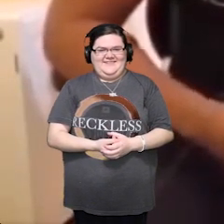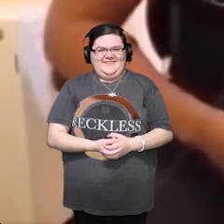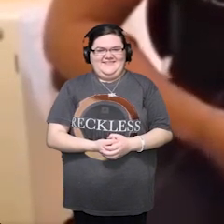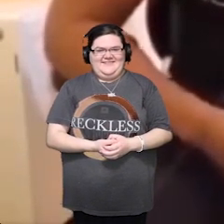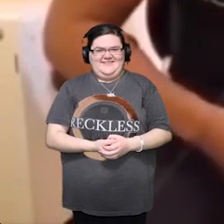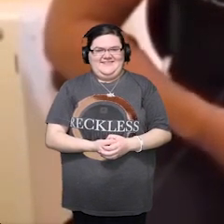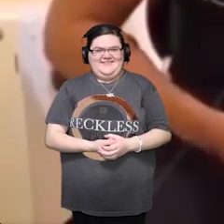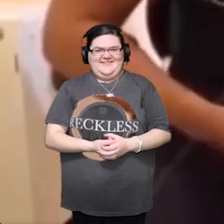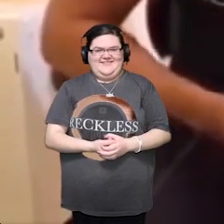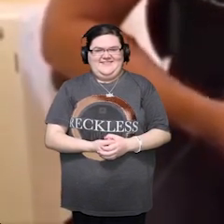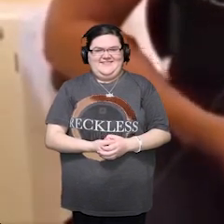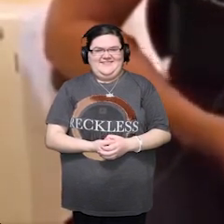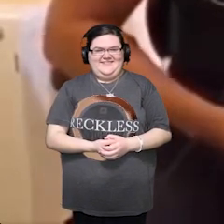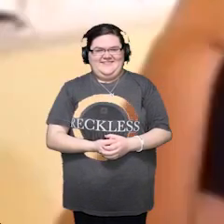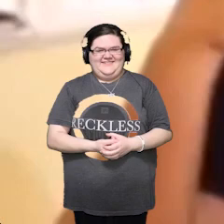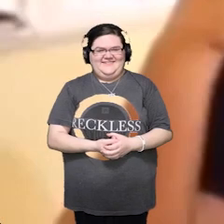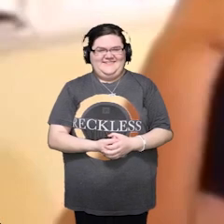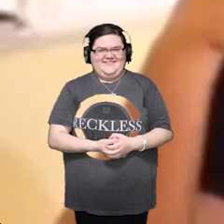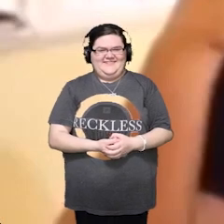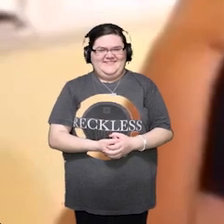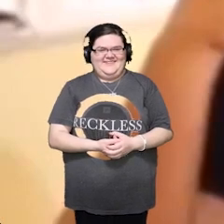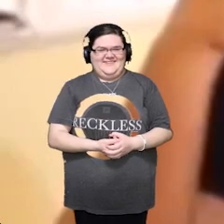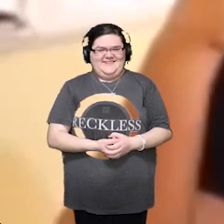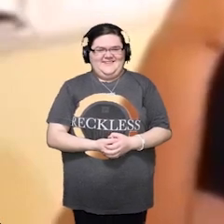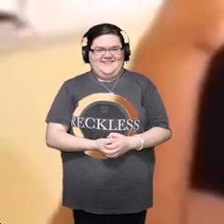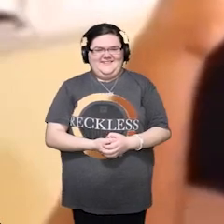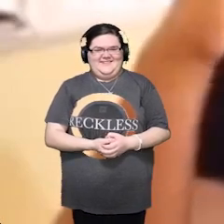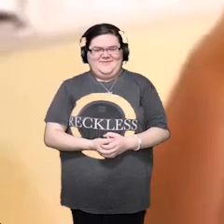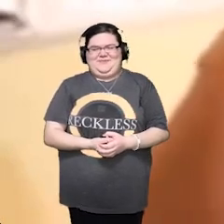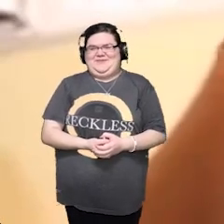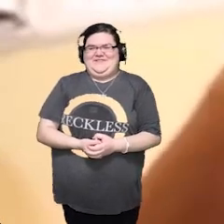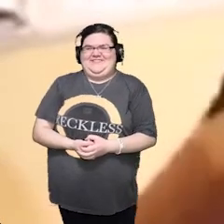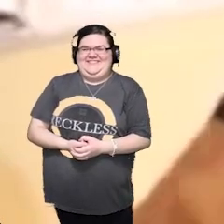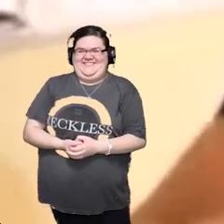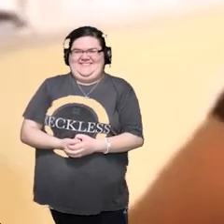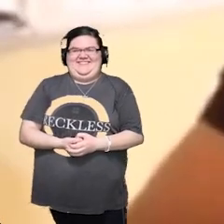Because it's a joke, I'll allow it. Yeah, what? Nothing.